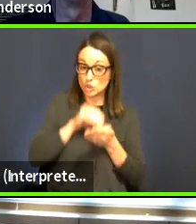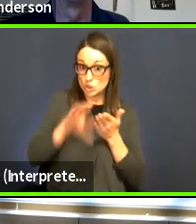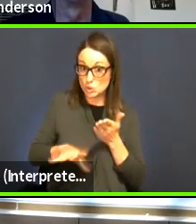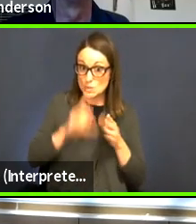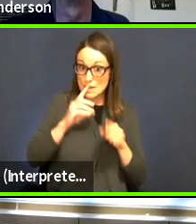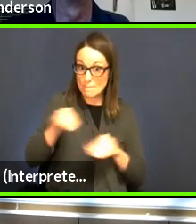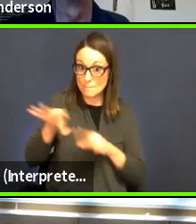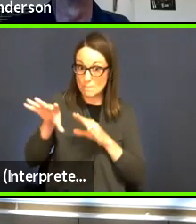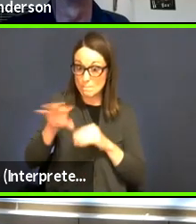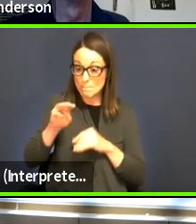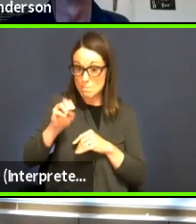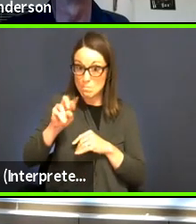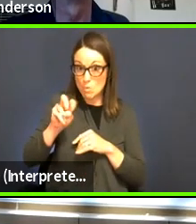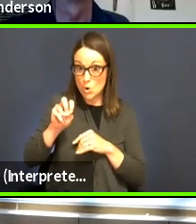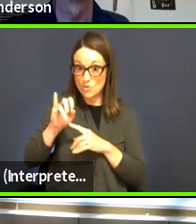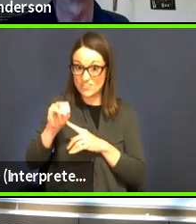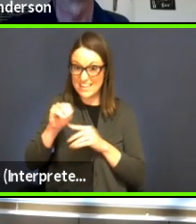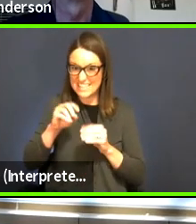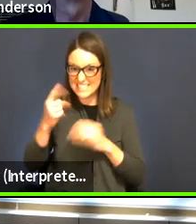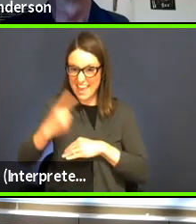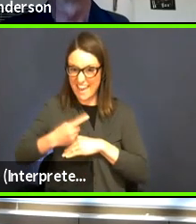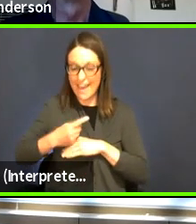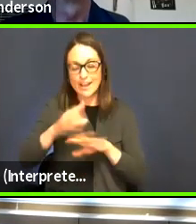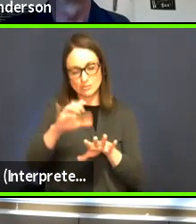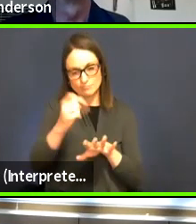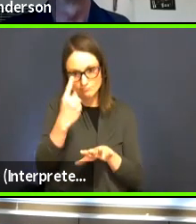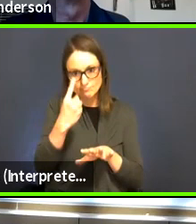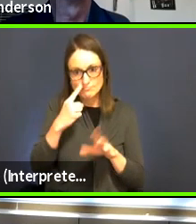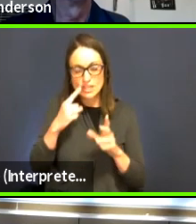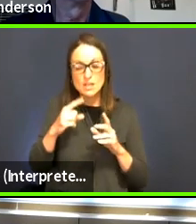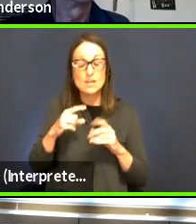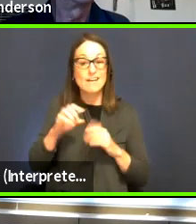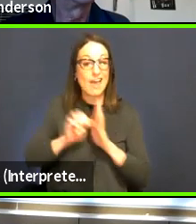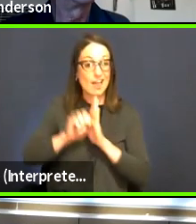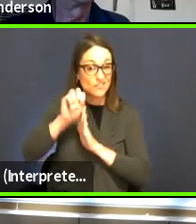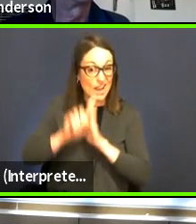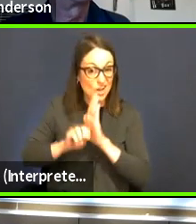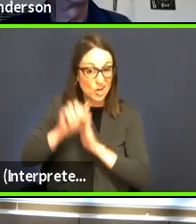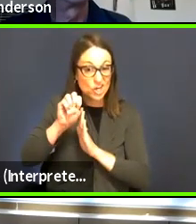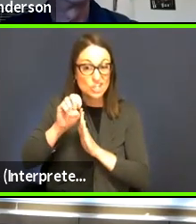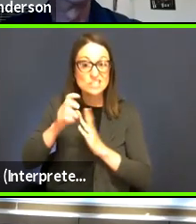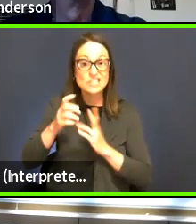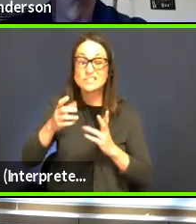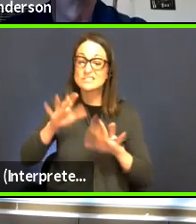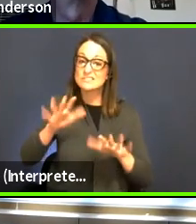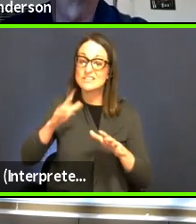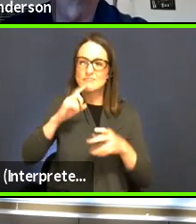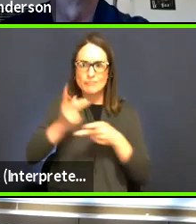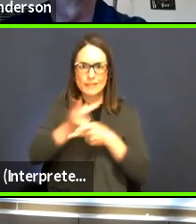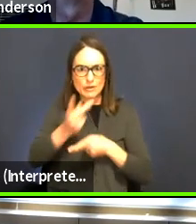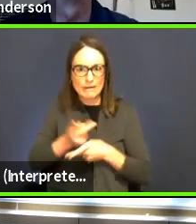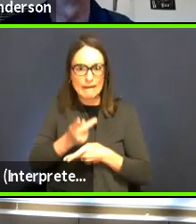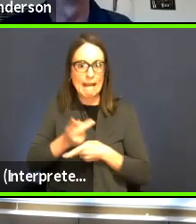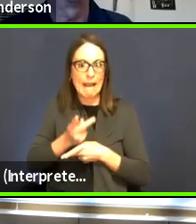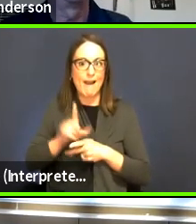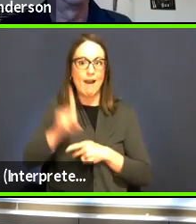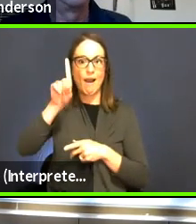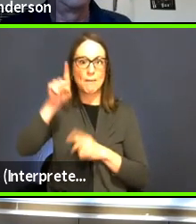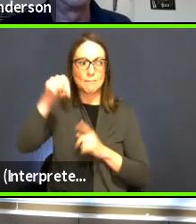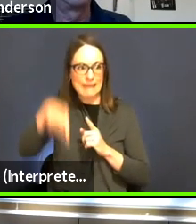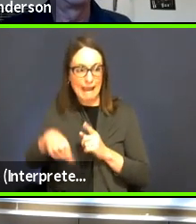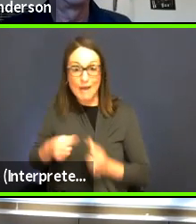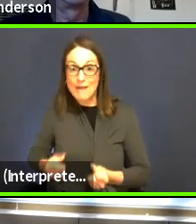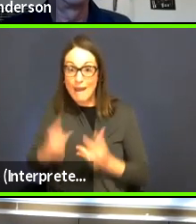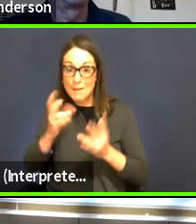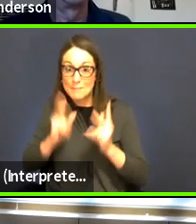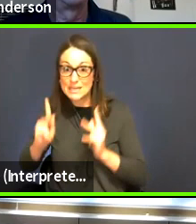imagine, our buildings are all different. Certainly elevators, you know, figuring out the up and down and how many can go in, as well